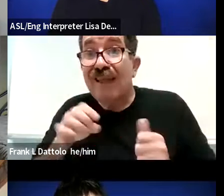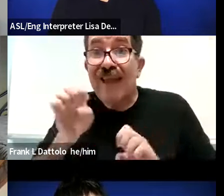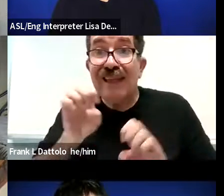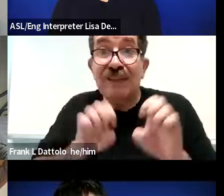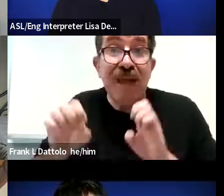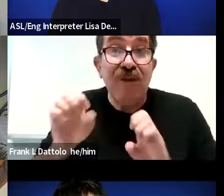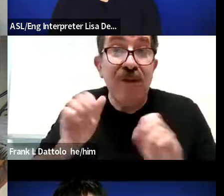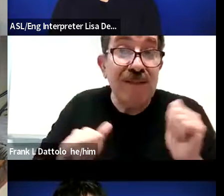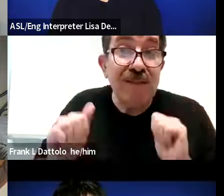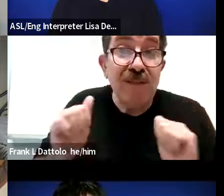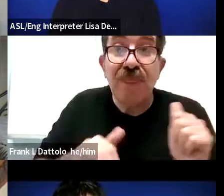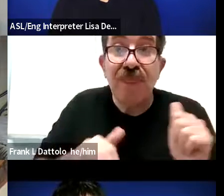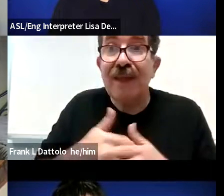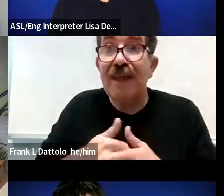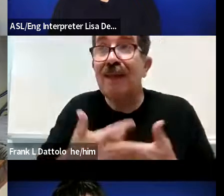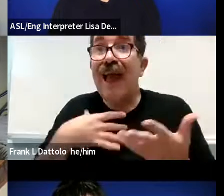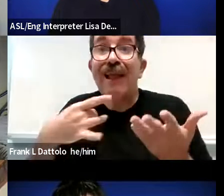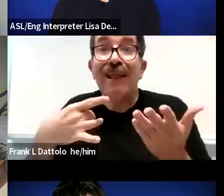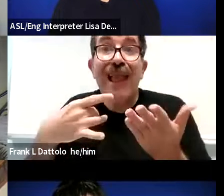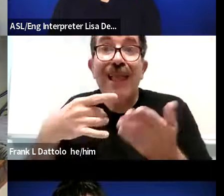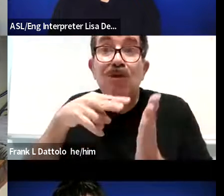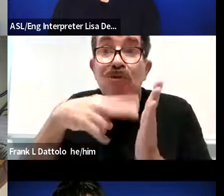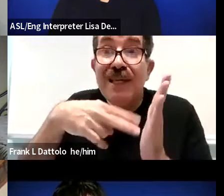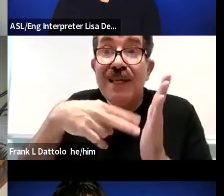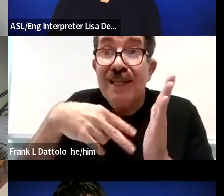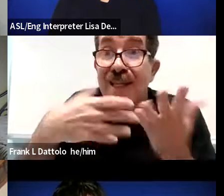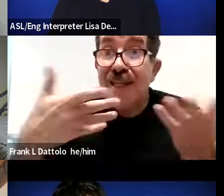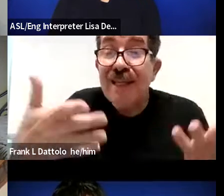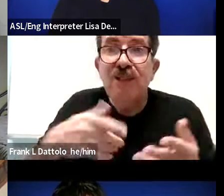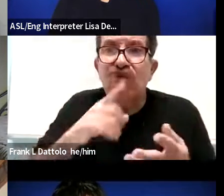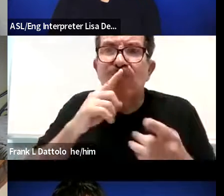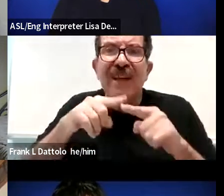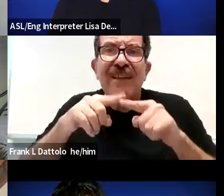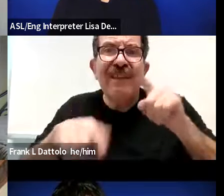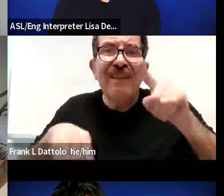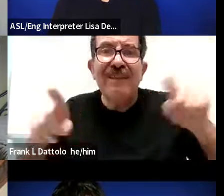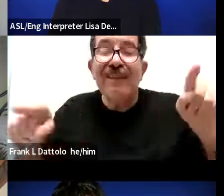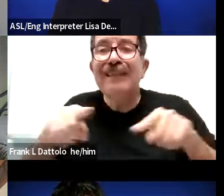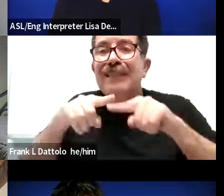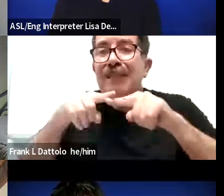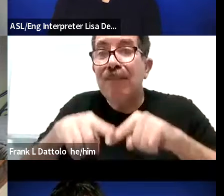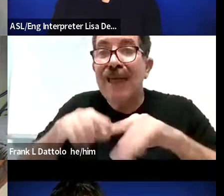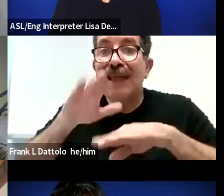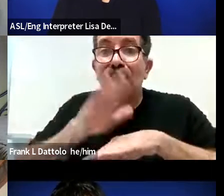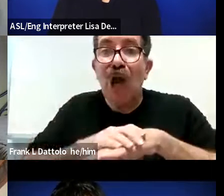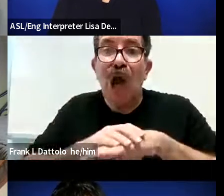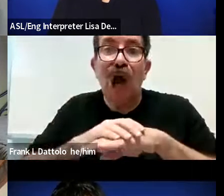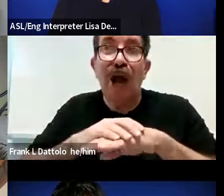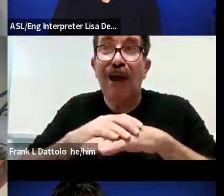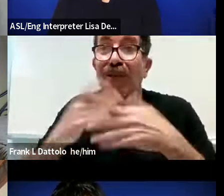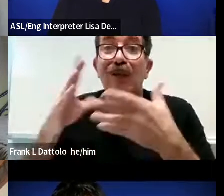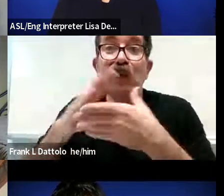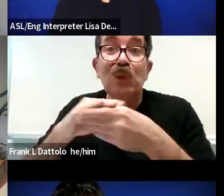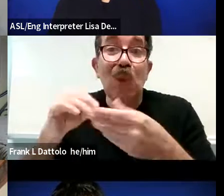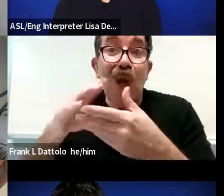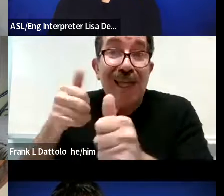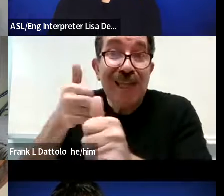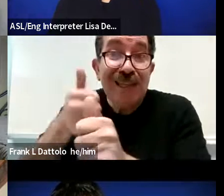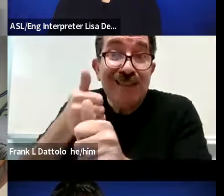I like straight plays as well. Experimental theater. I like to read theater too. So